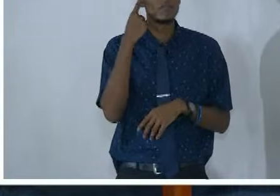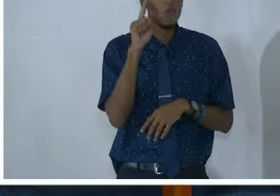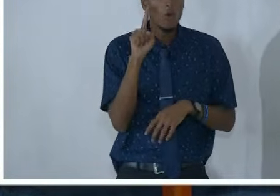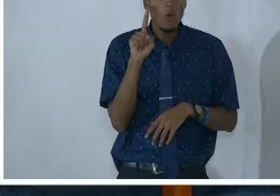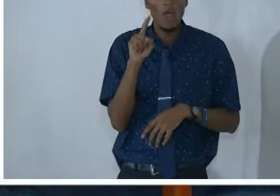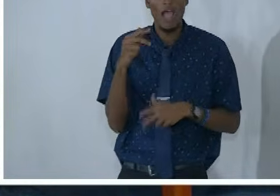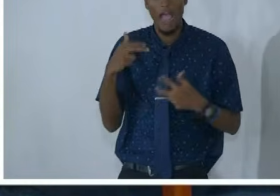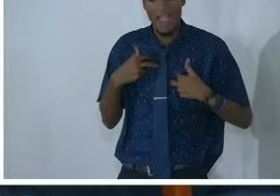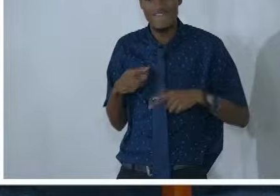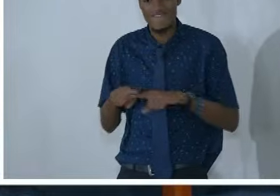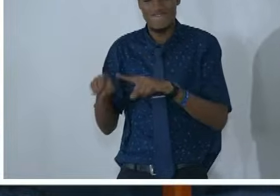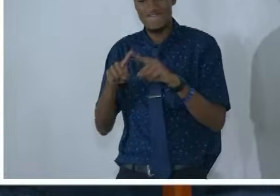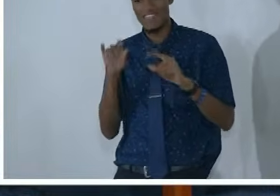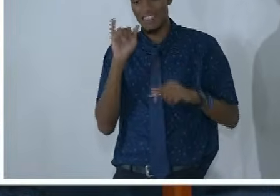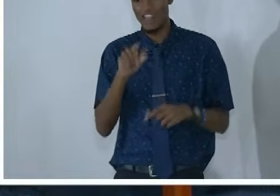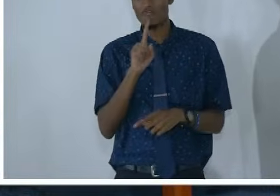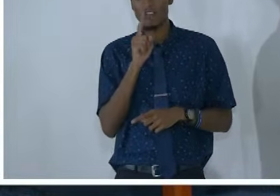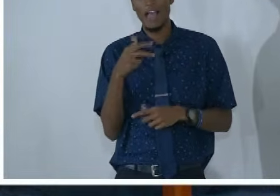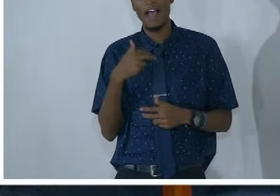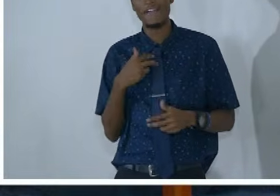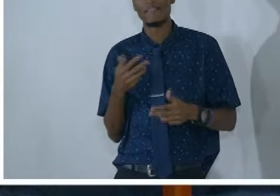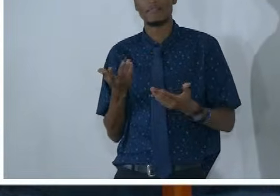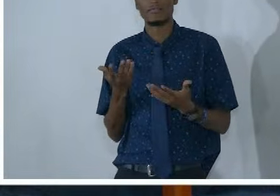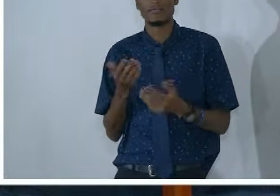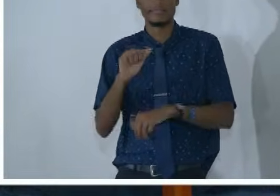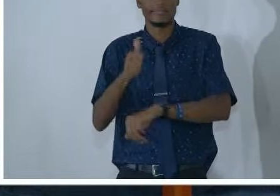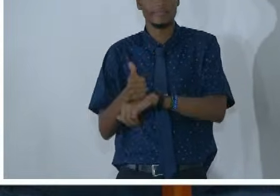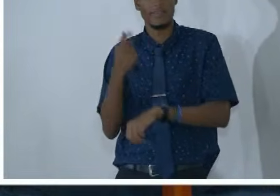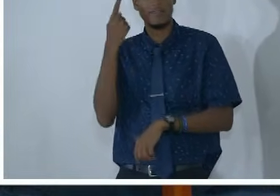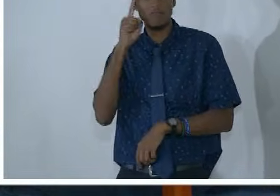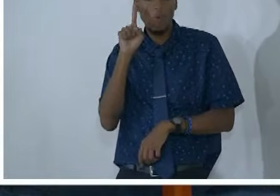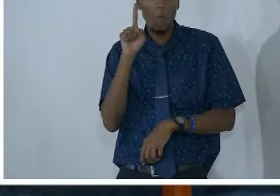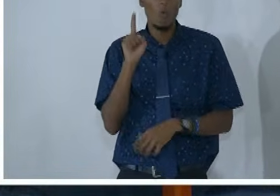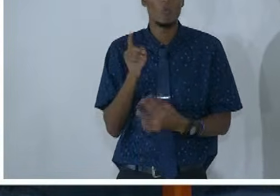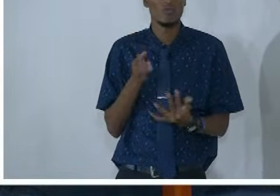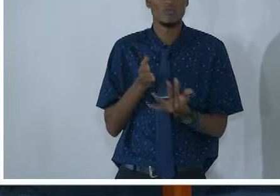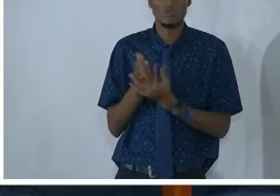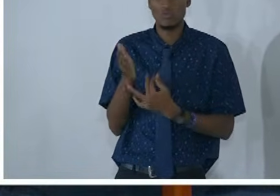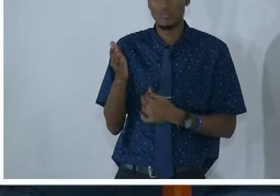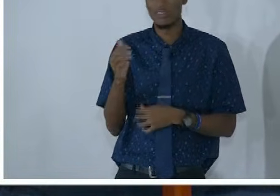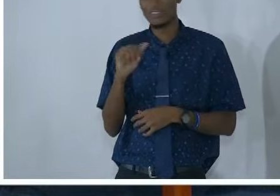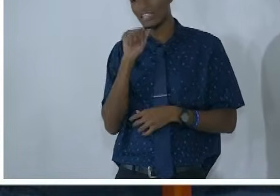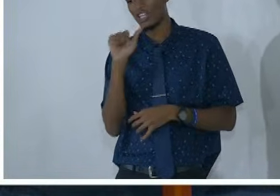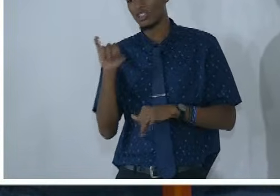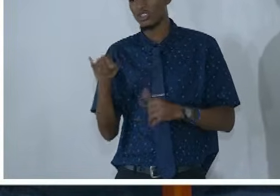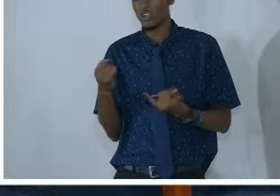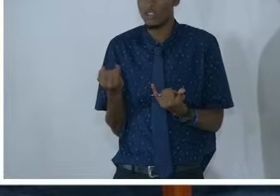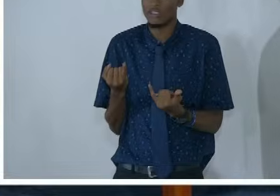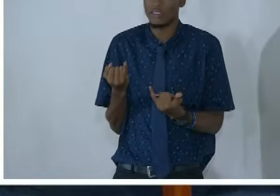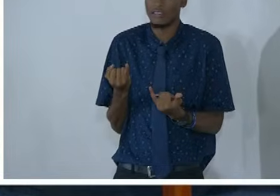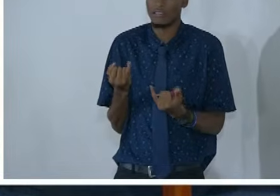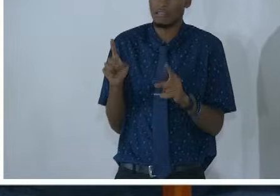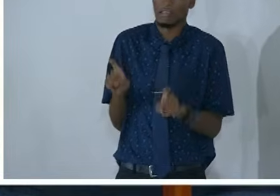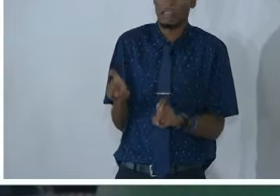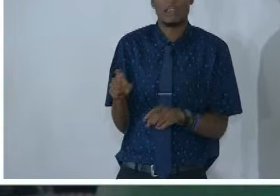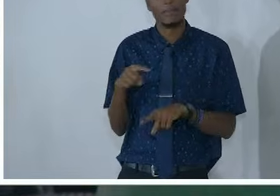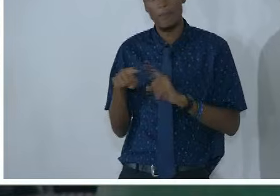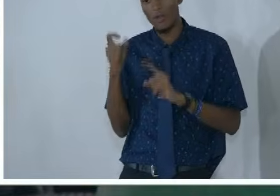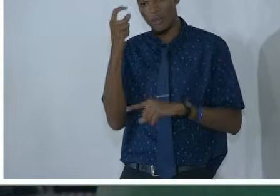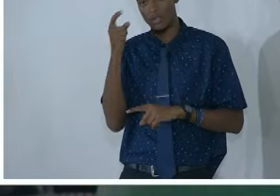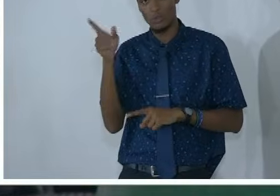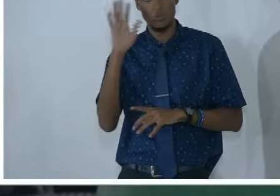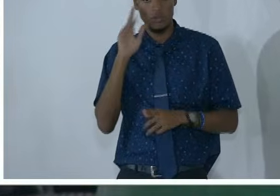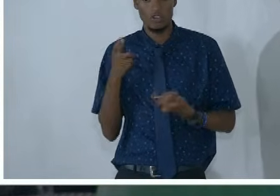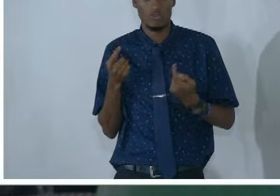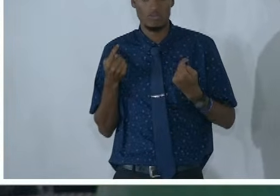forms of settlement of disputes other than through trial of matters. And I know that's something that you endorse.